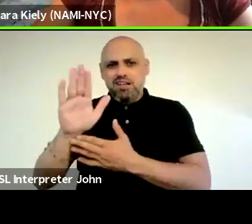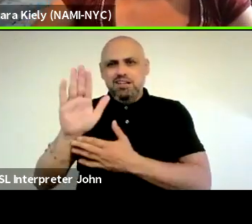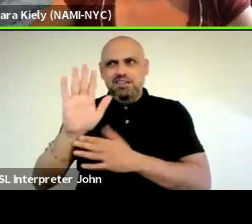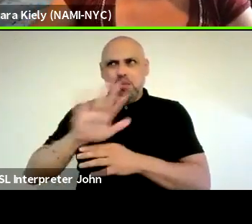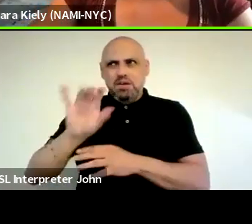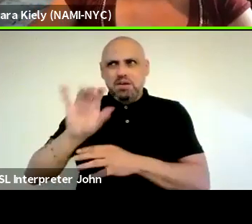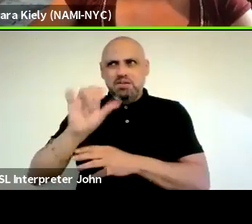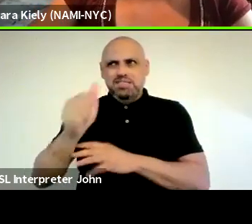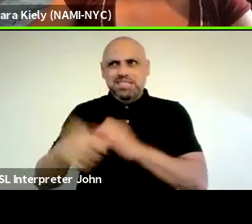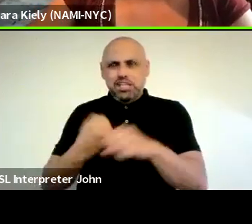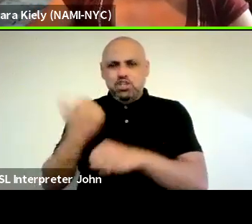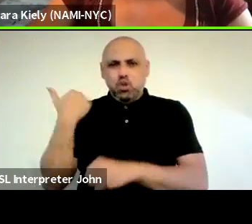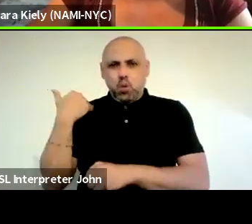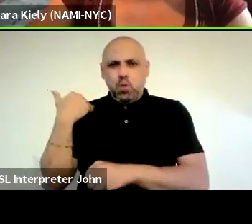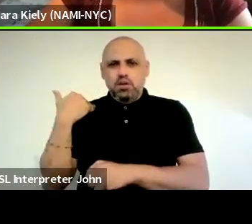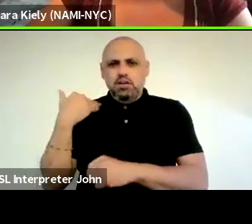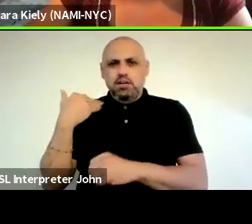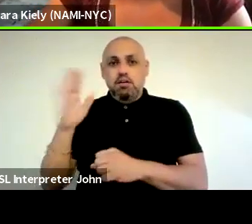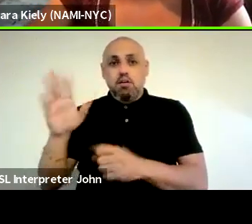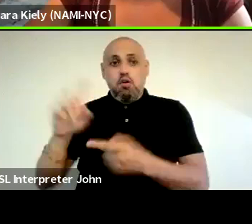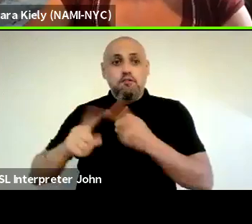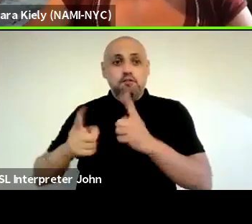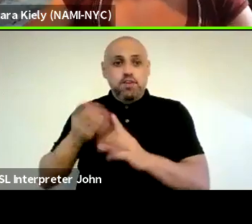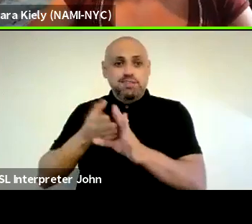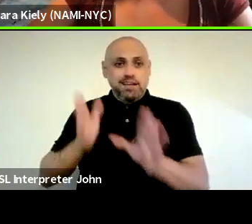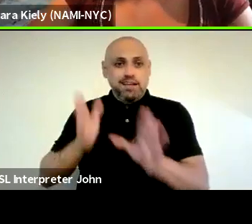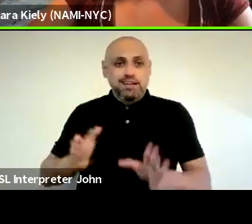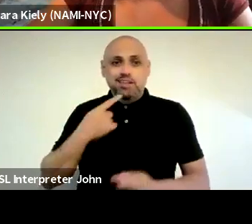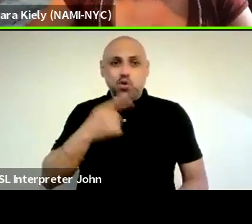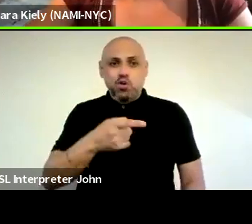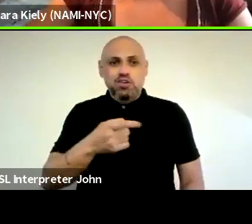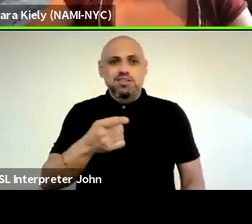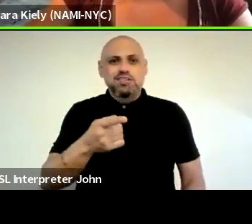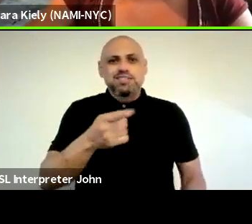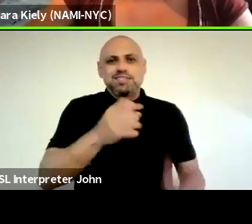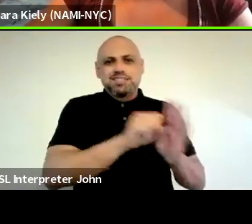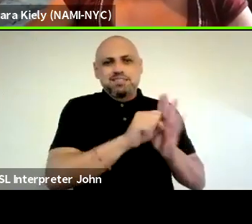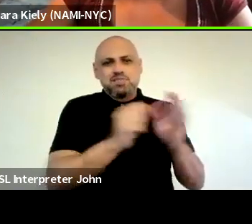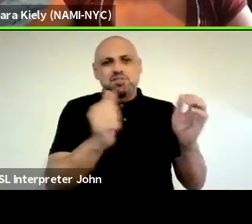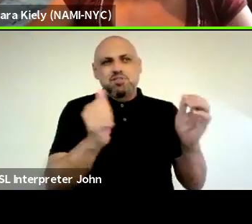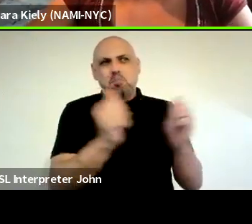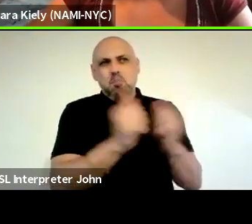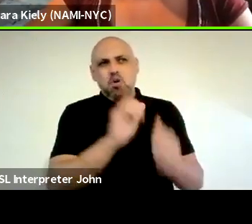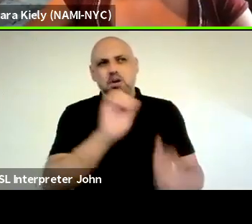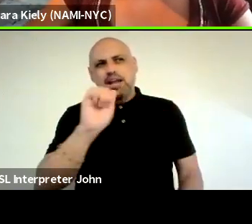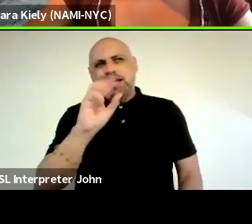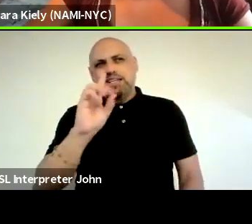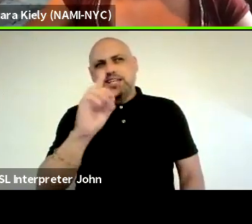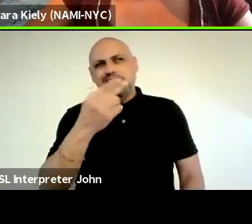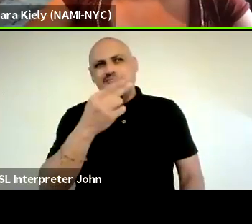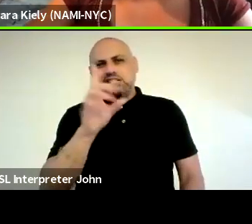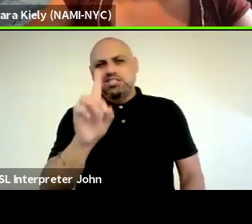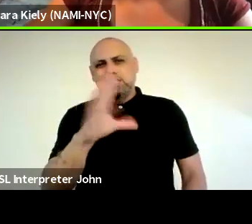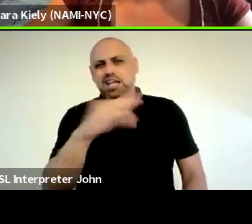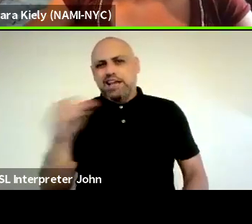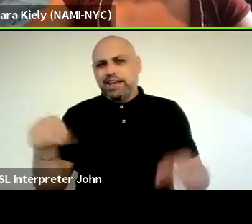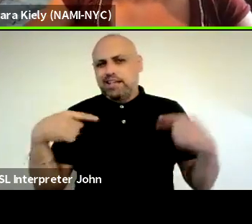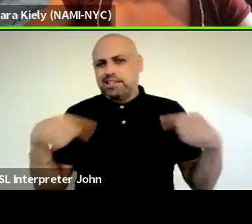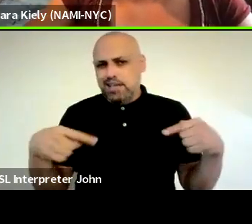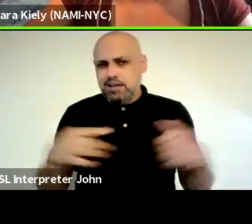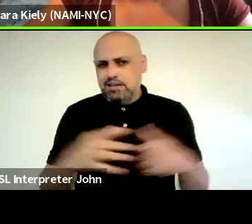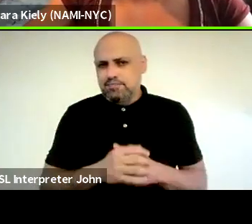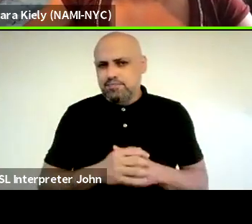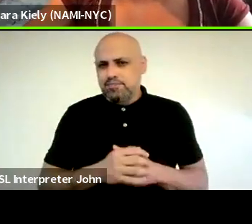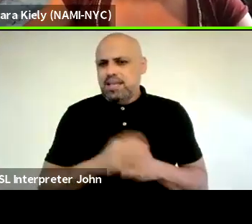More recently, her current psychologist told her that her symptoms were more of someone with ADHD and anxiety. Can you talk